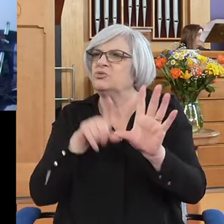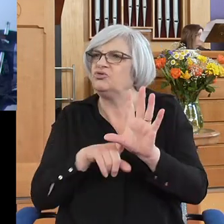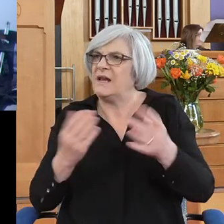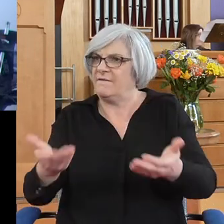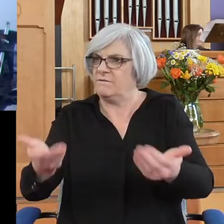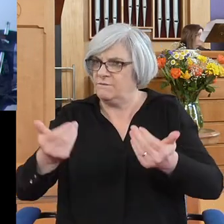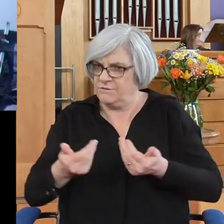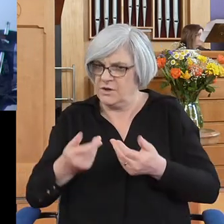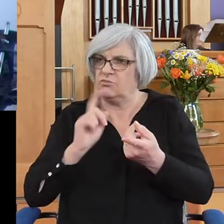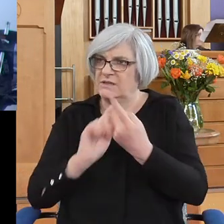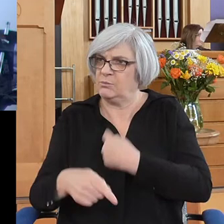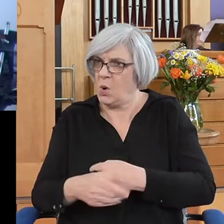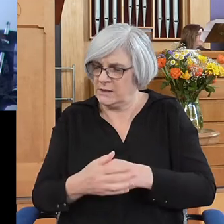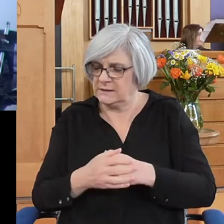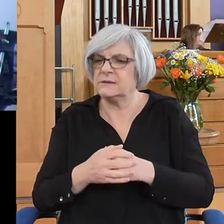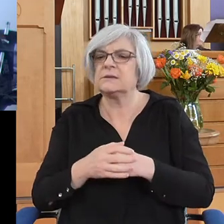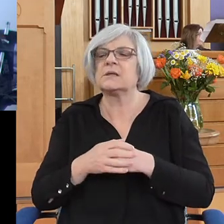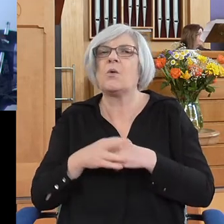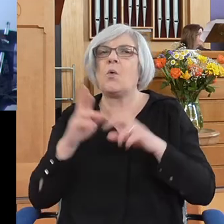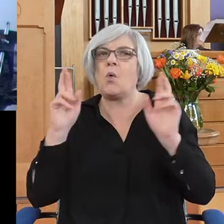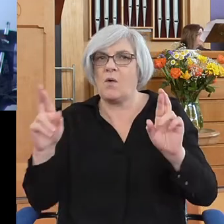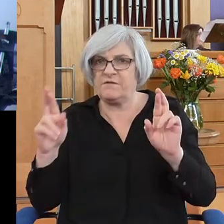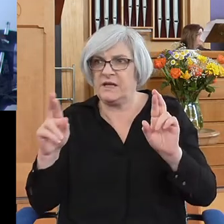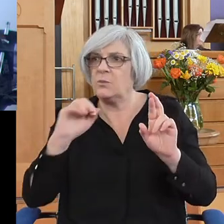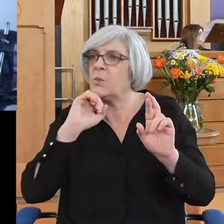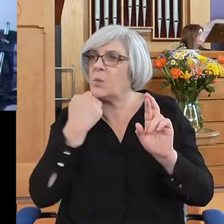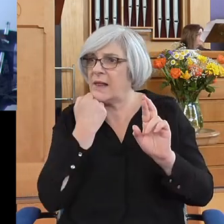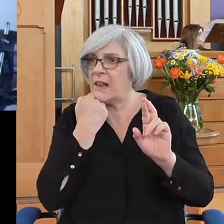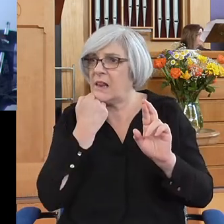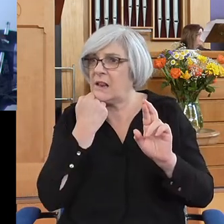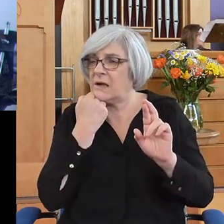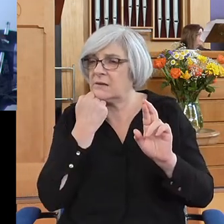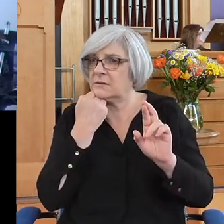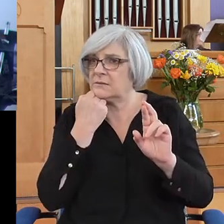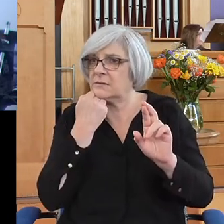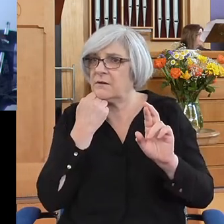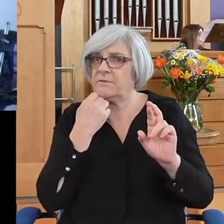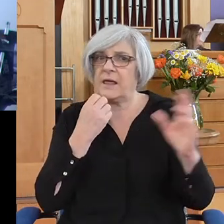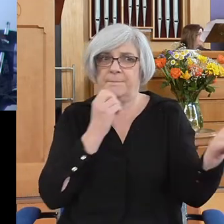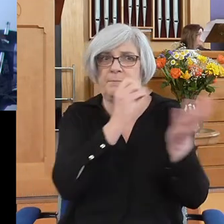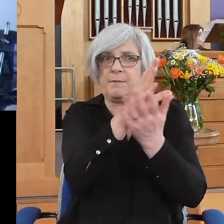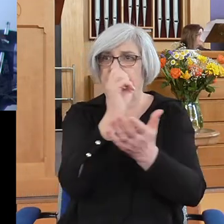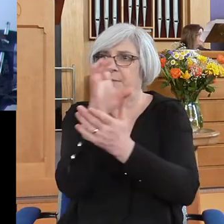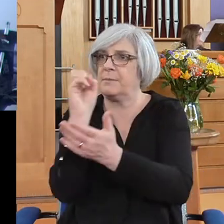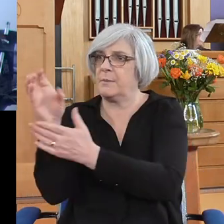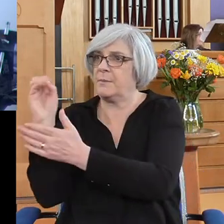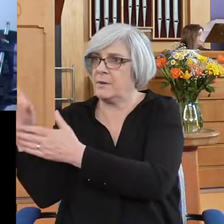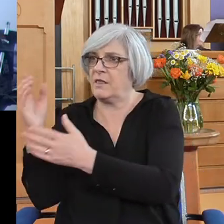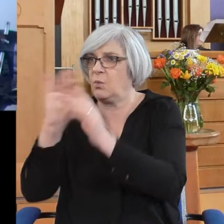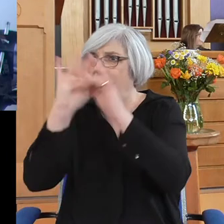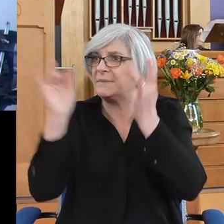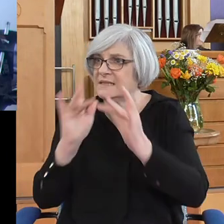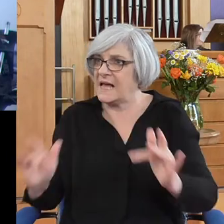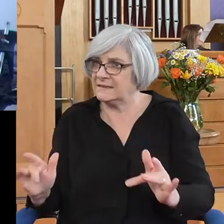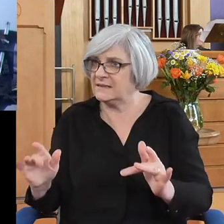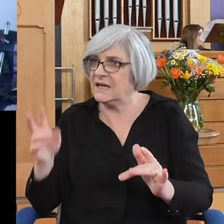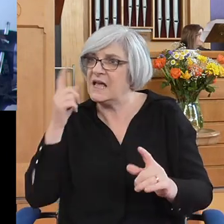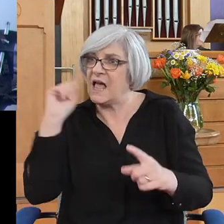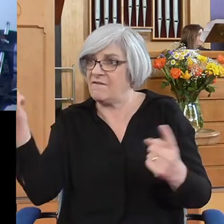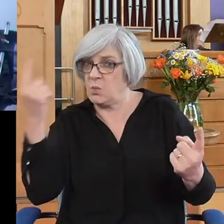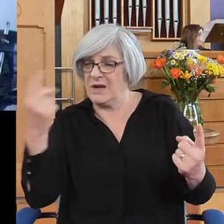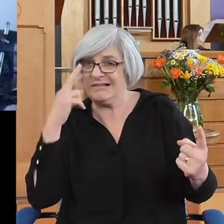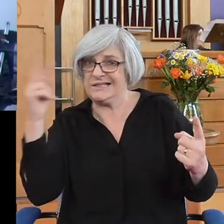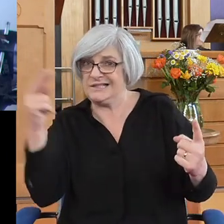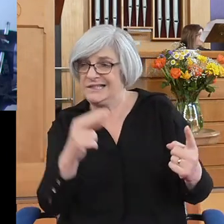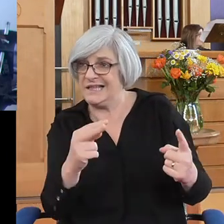will hopefully post the pro forma on the website for everyone to see, and there will be a few hard